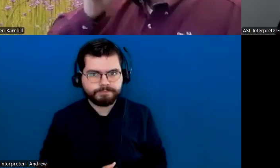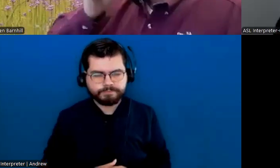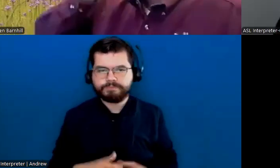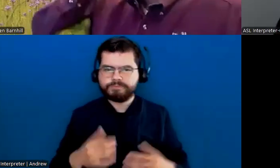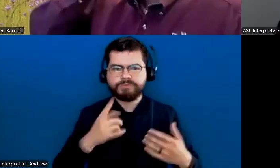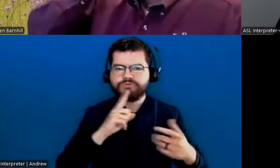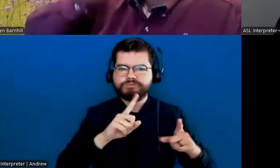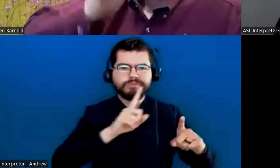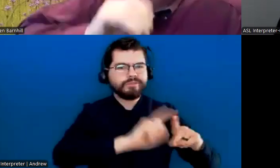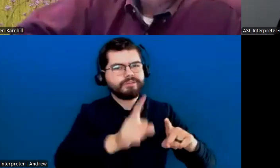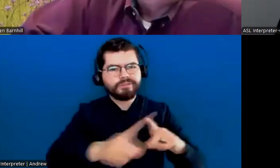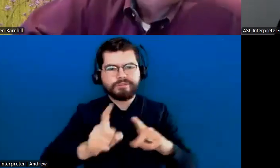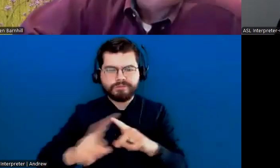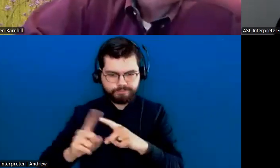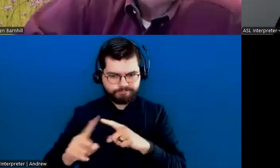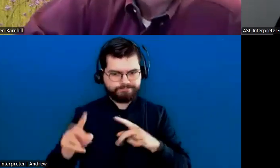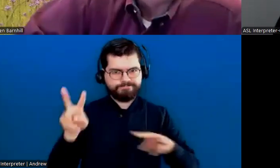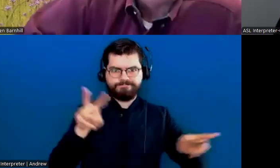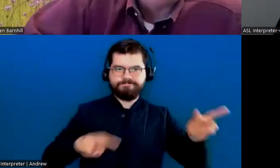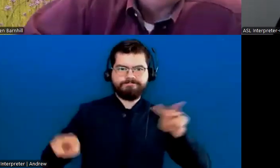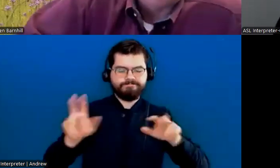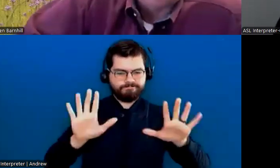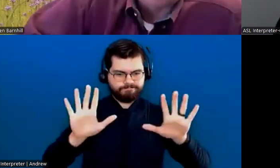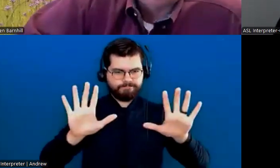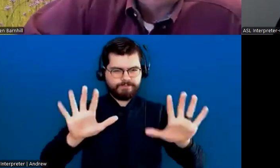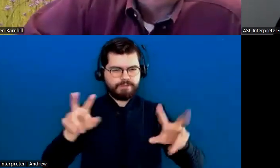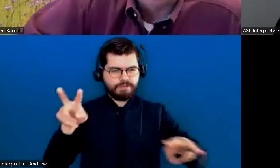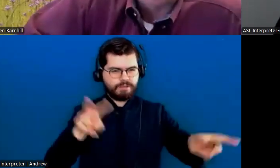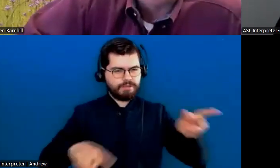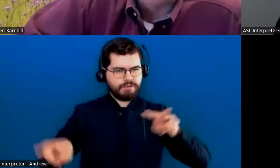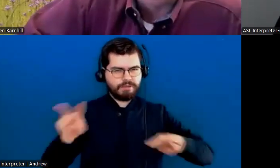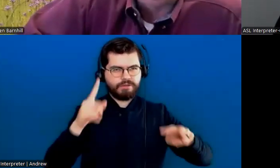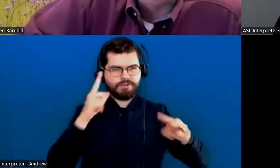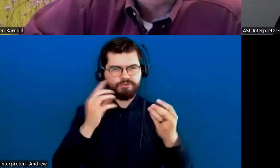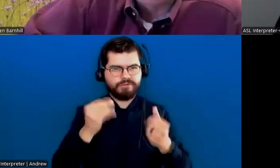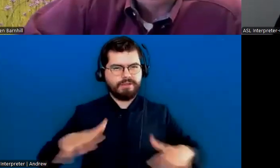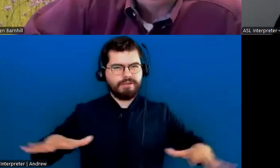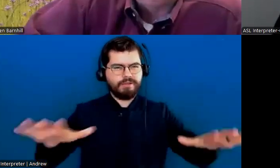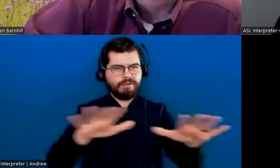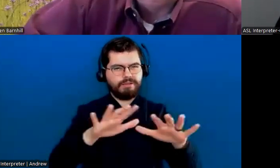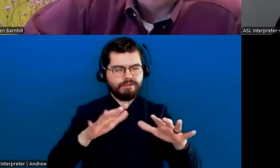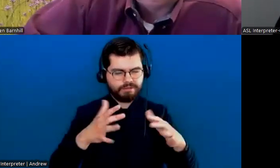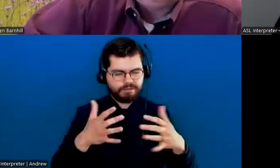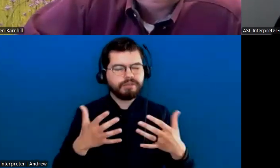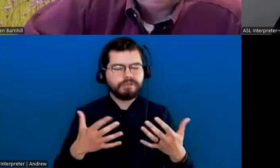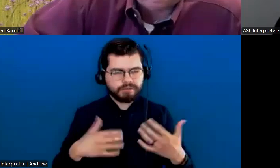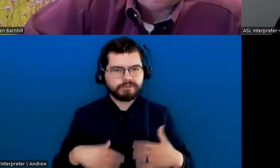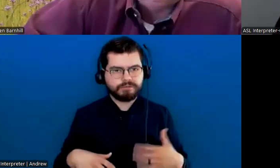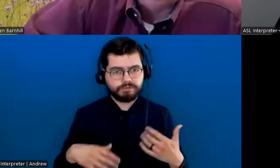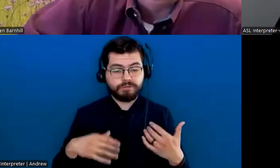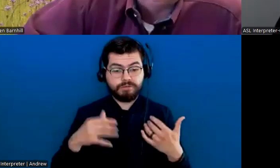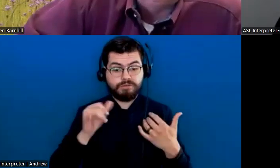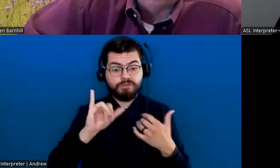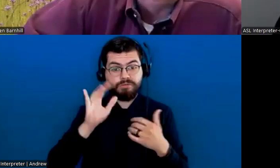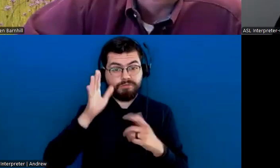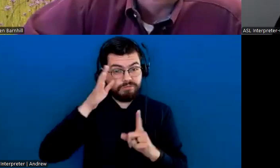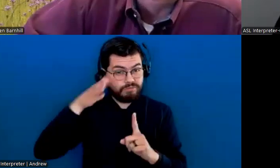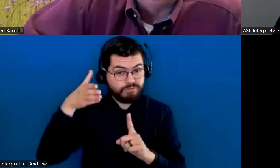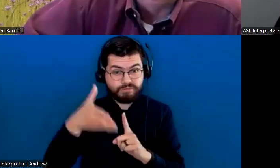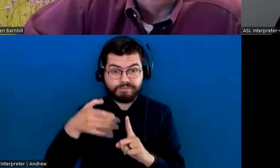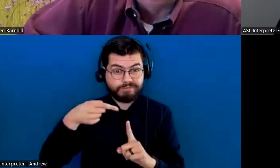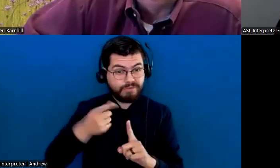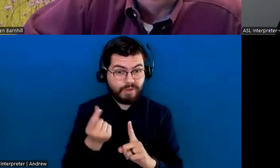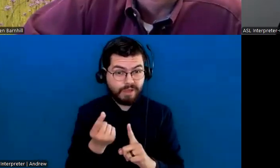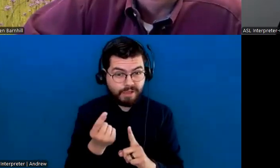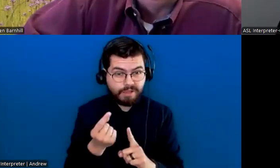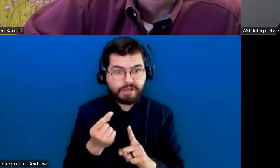different scales that we have to assess on the landscape that we're looking at, and then zeroing in on the populations that are important